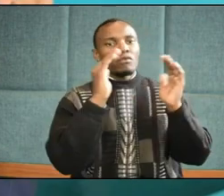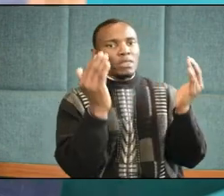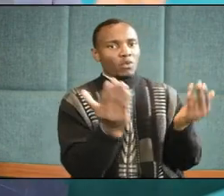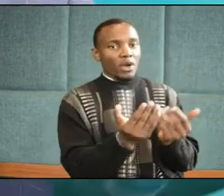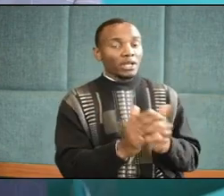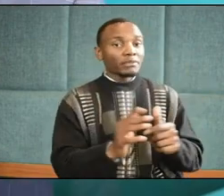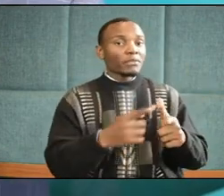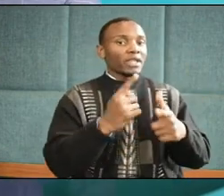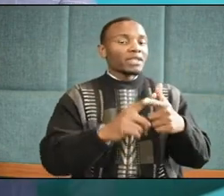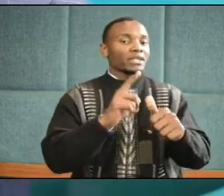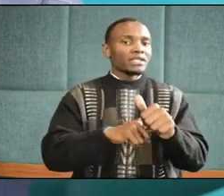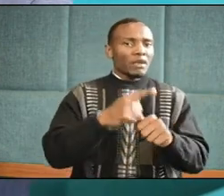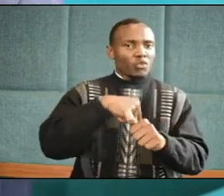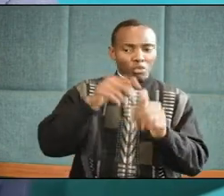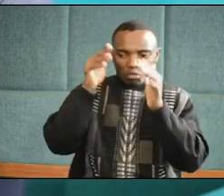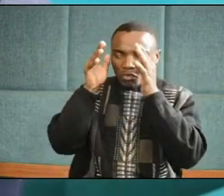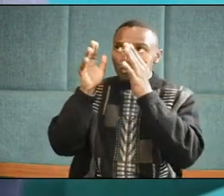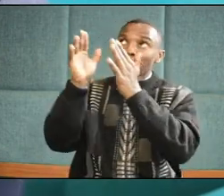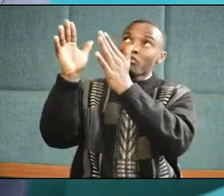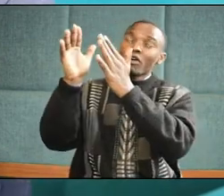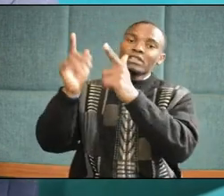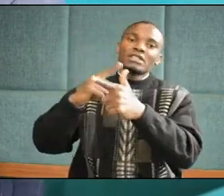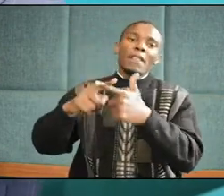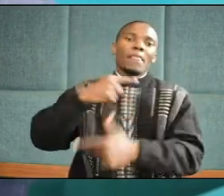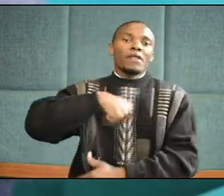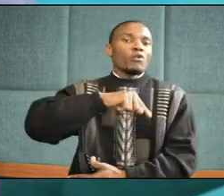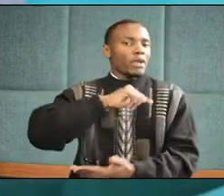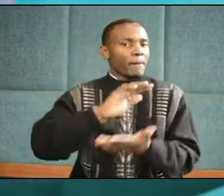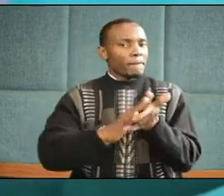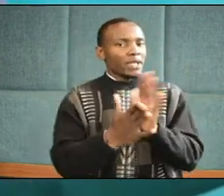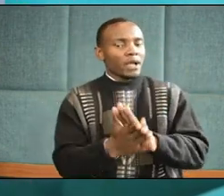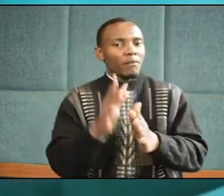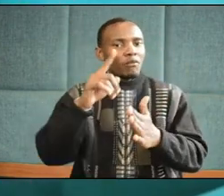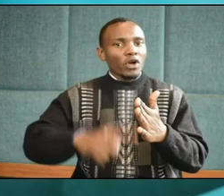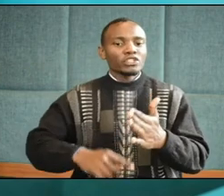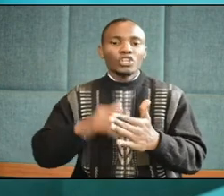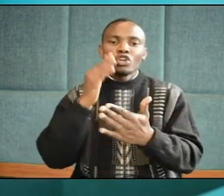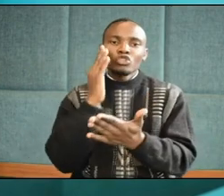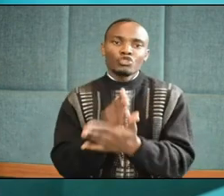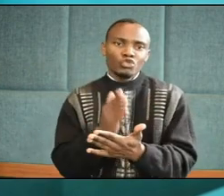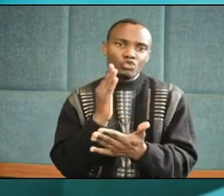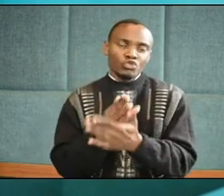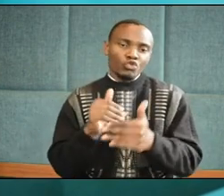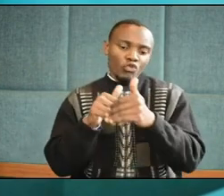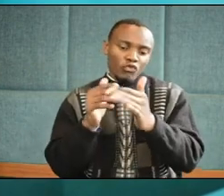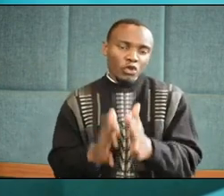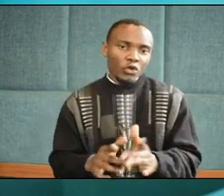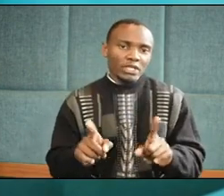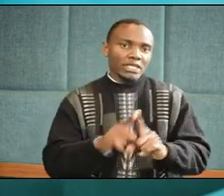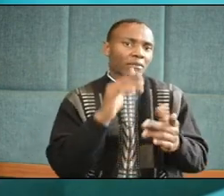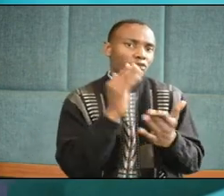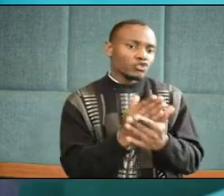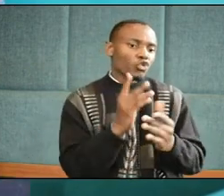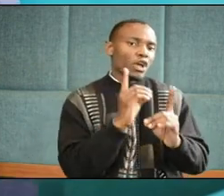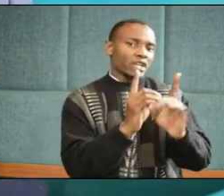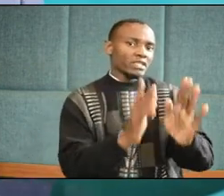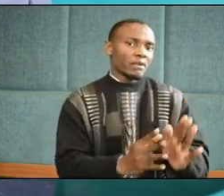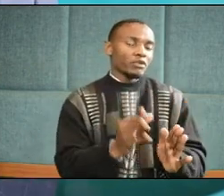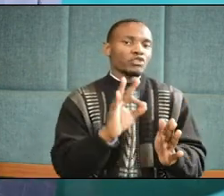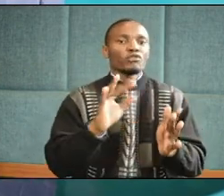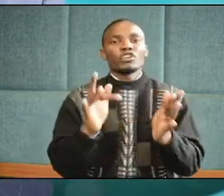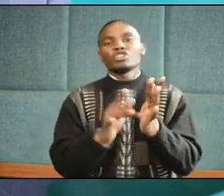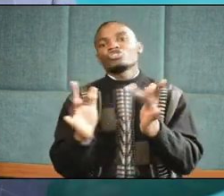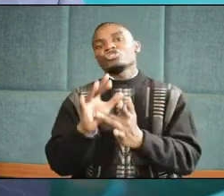we turn to him, we can be able to become true followers, true disciples of Jesus